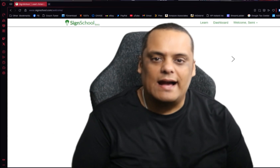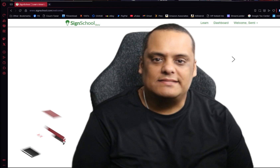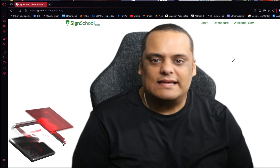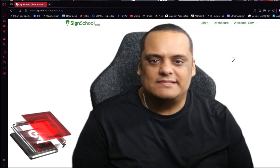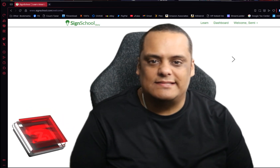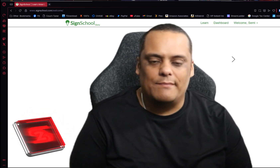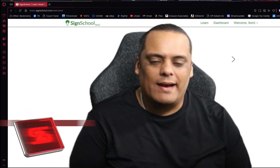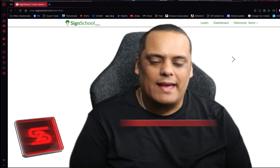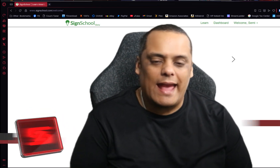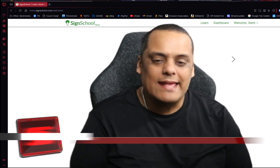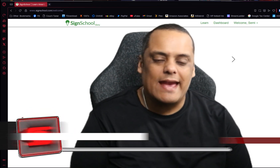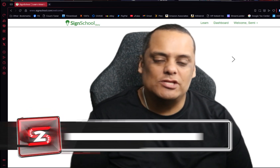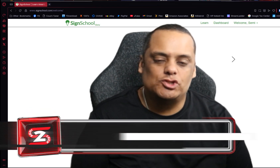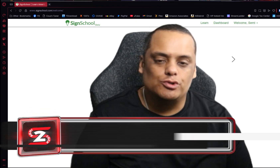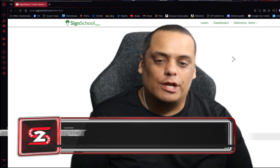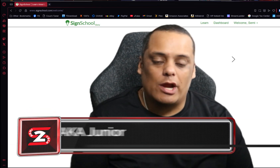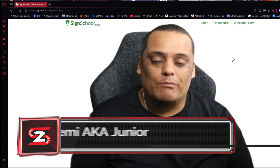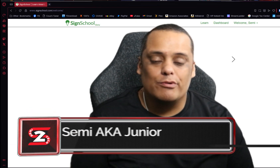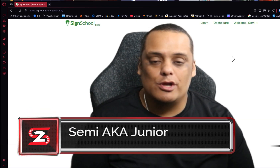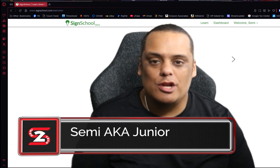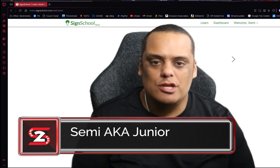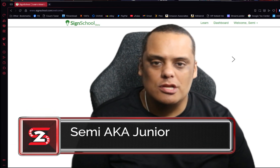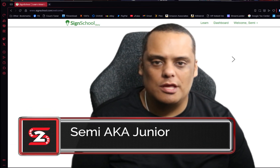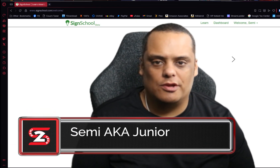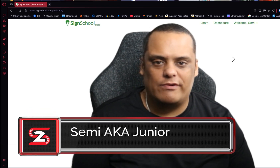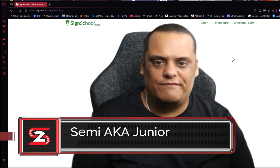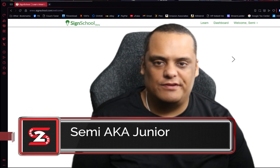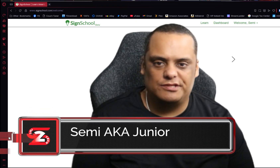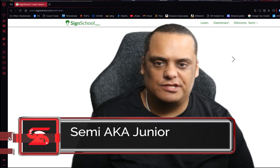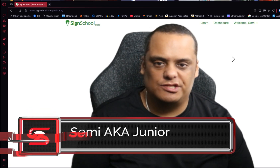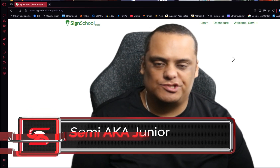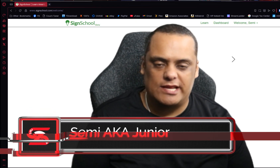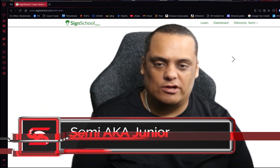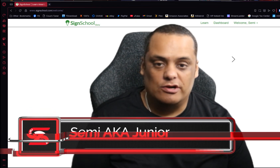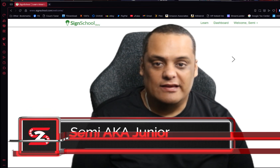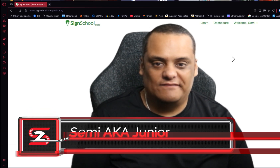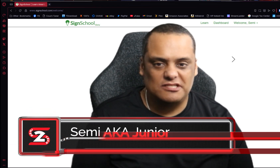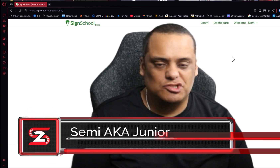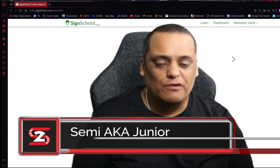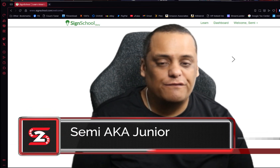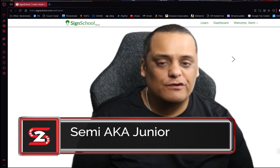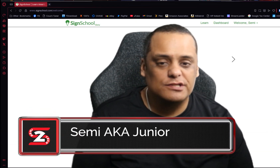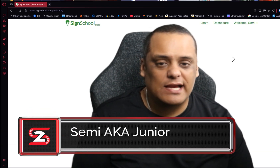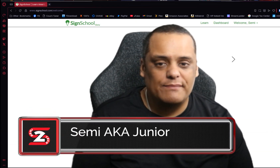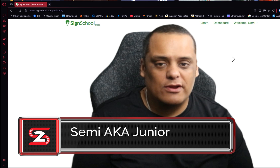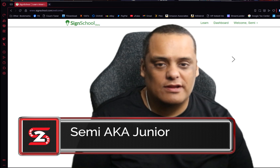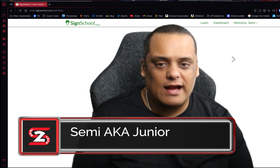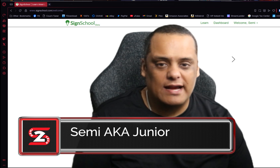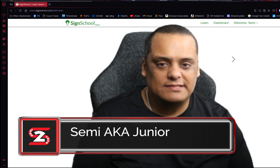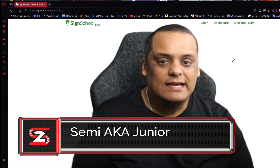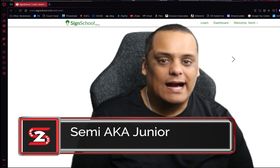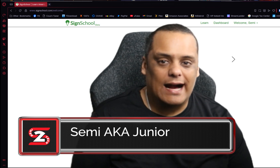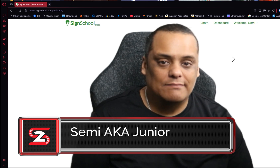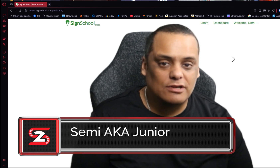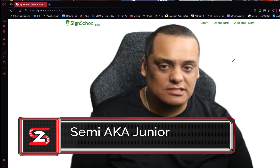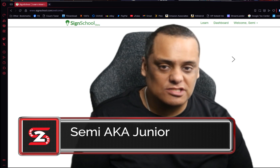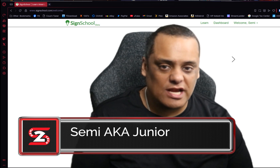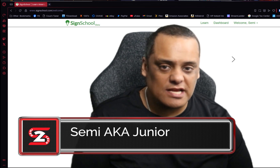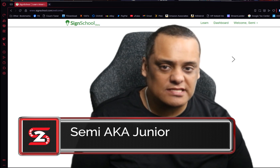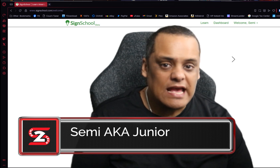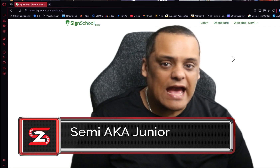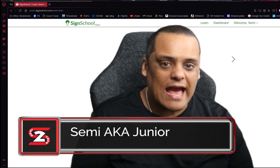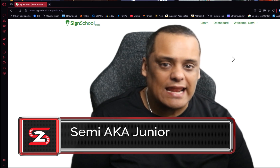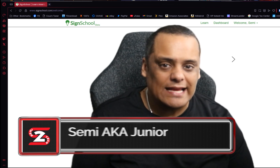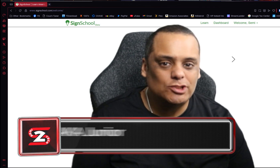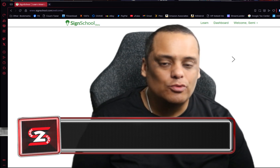What's up, guys? It's Semi aka Junior here, bringing you another great video to the channel. If this is your first time here, guys, I'm gonna